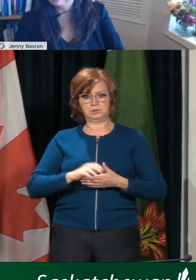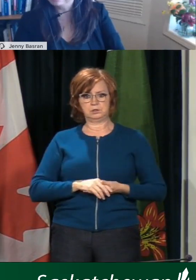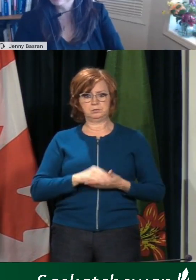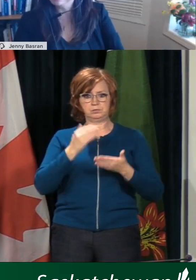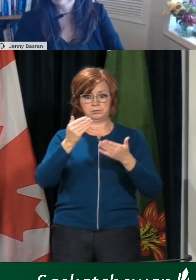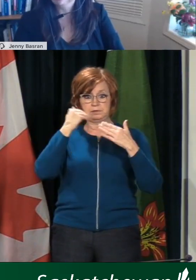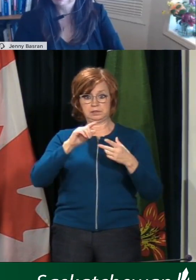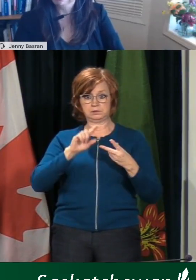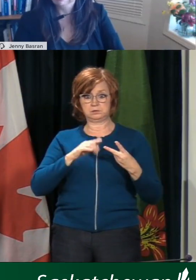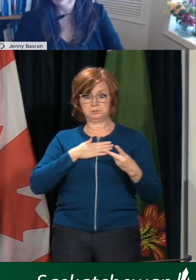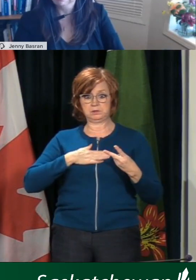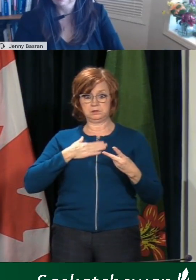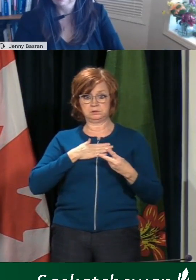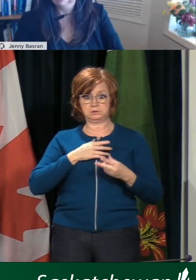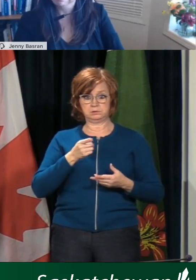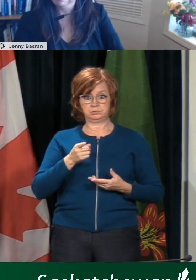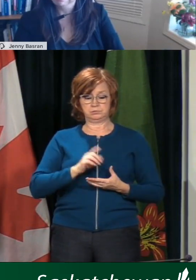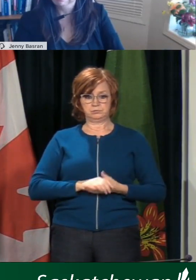slide.